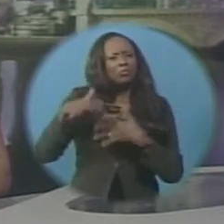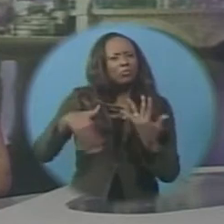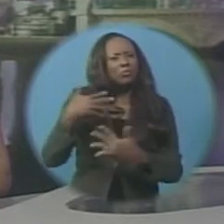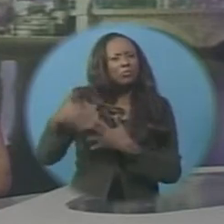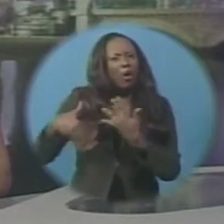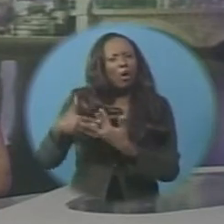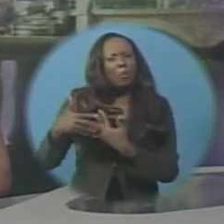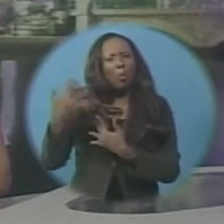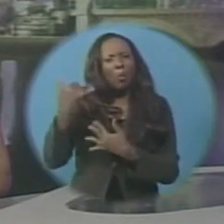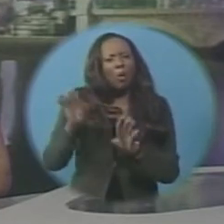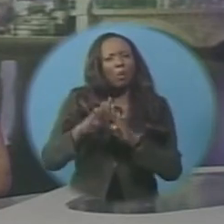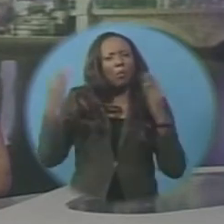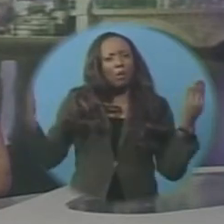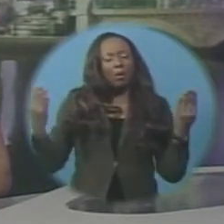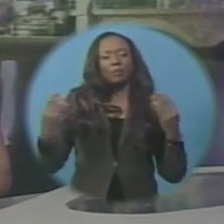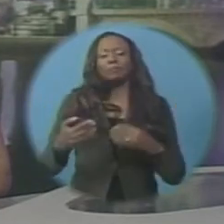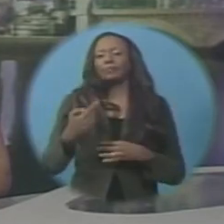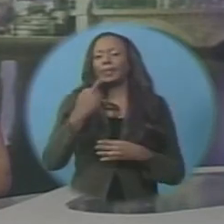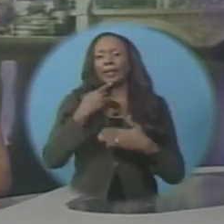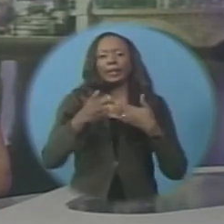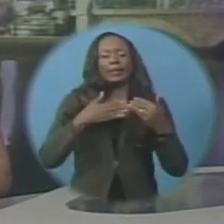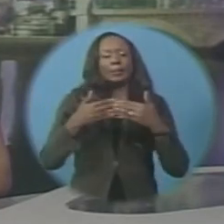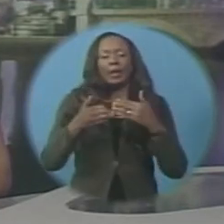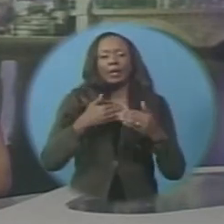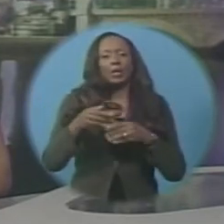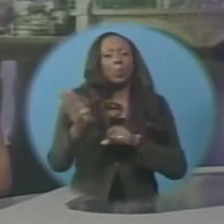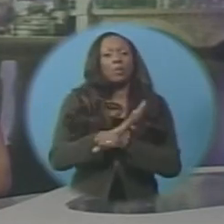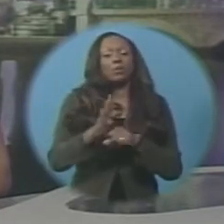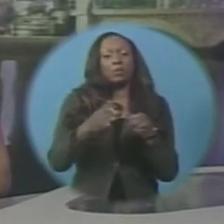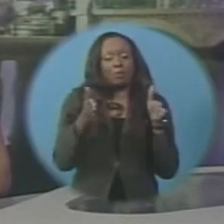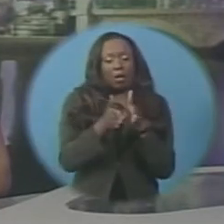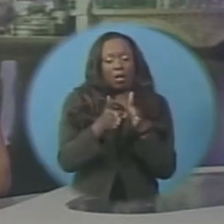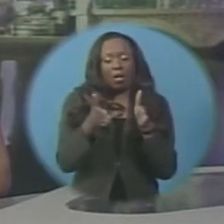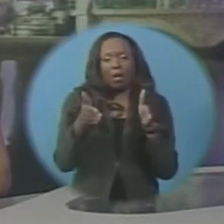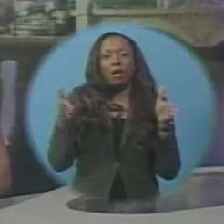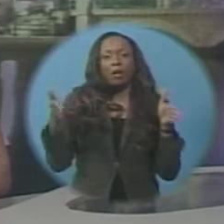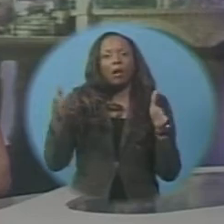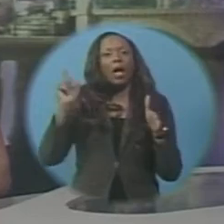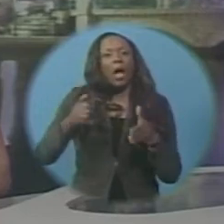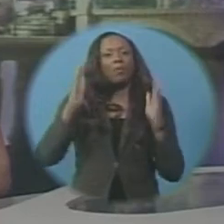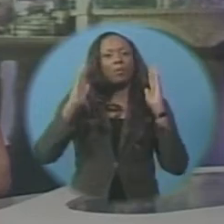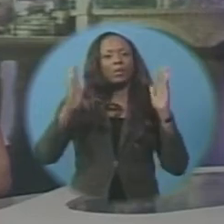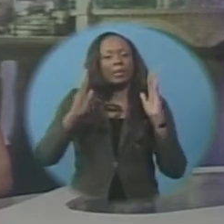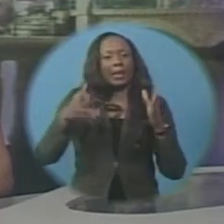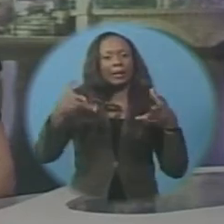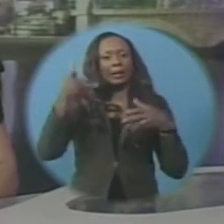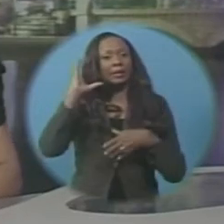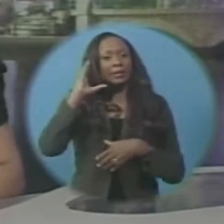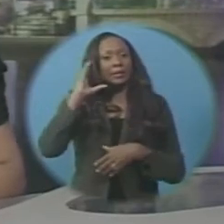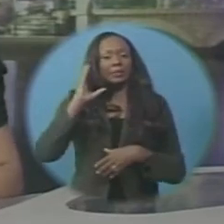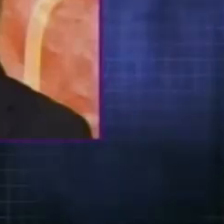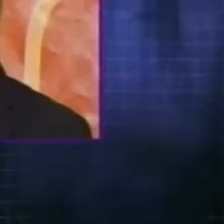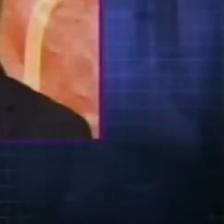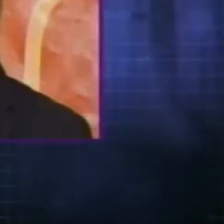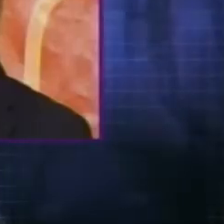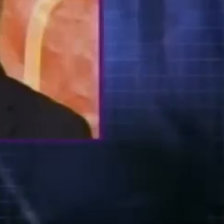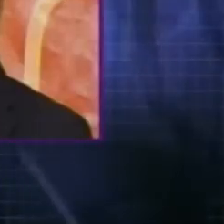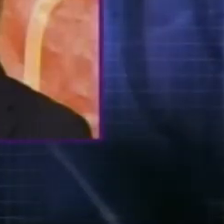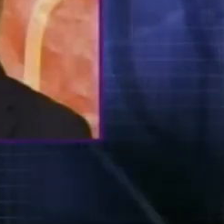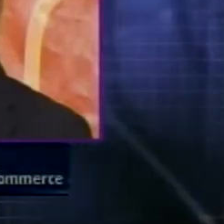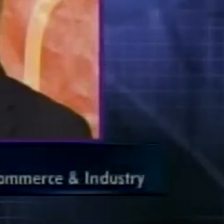Matthew. He says regardless of the size of the business, owners must adhere to the national shutdown. To